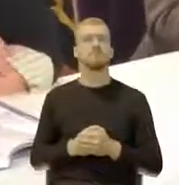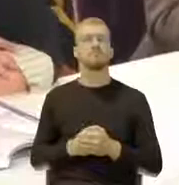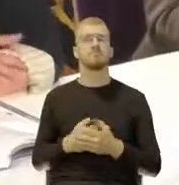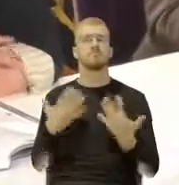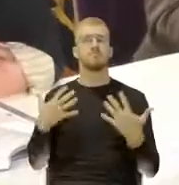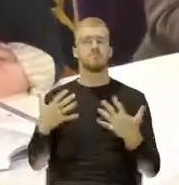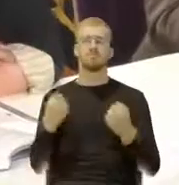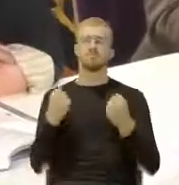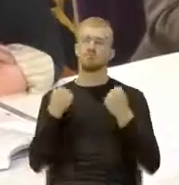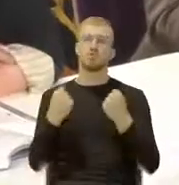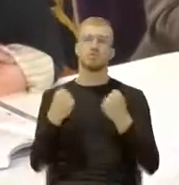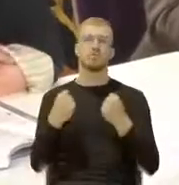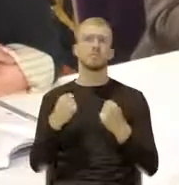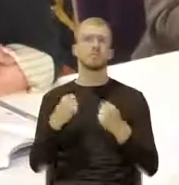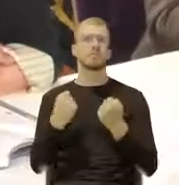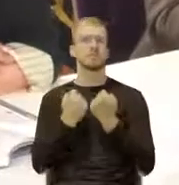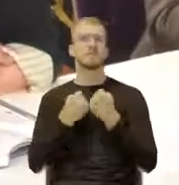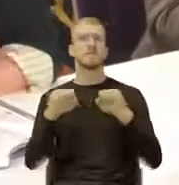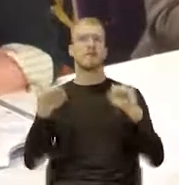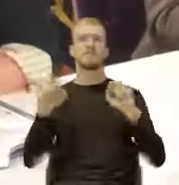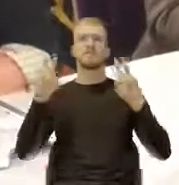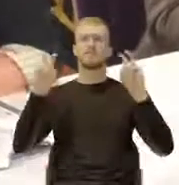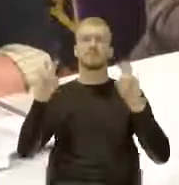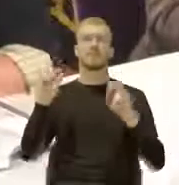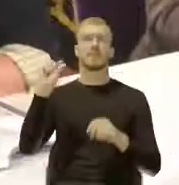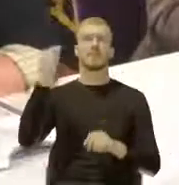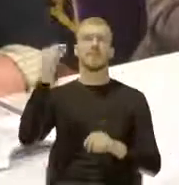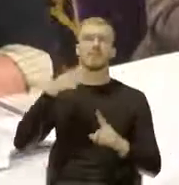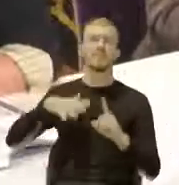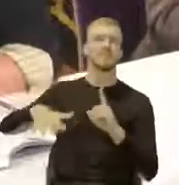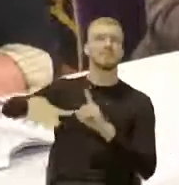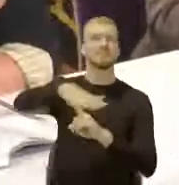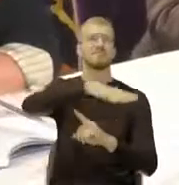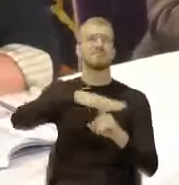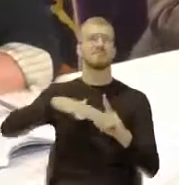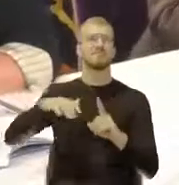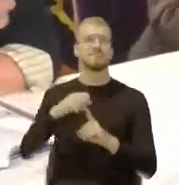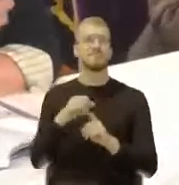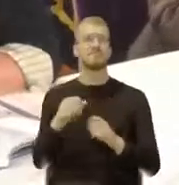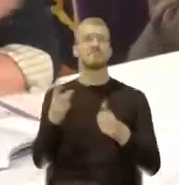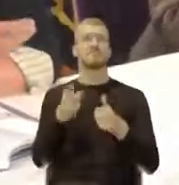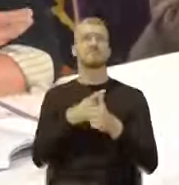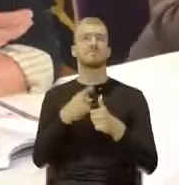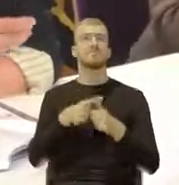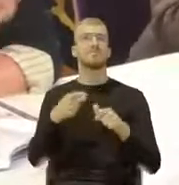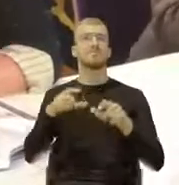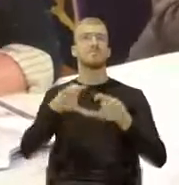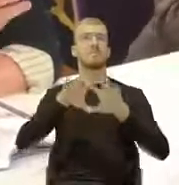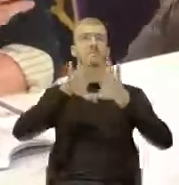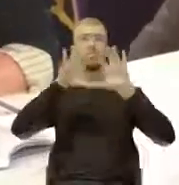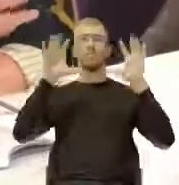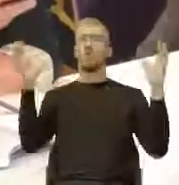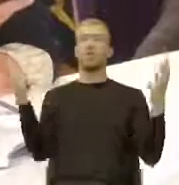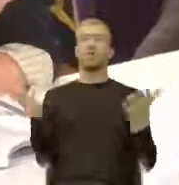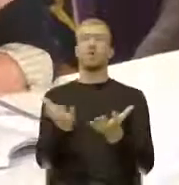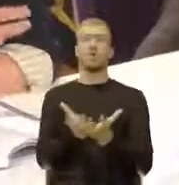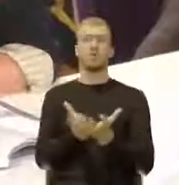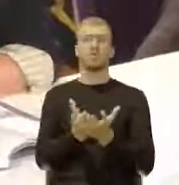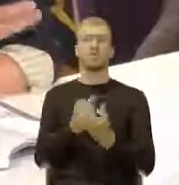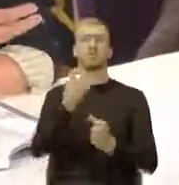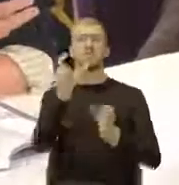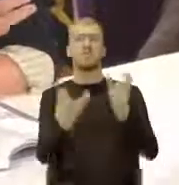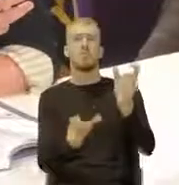issues. First, global community now discussing a global health architecture, including governance, health systems,